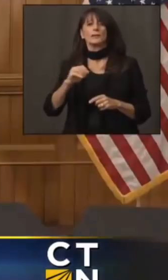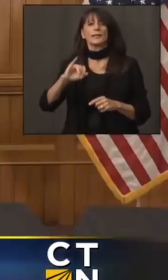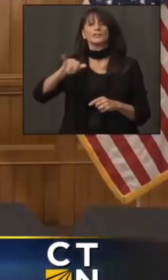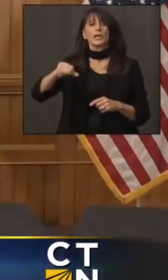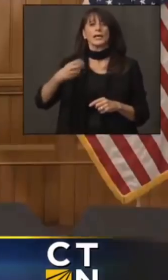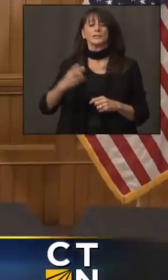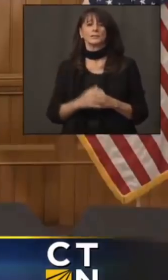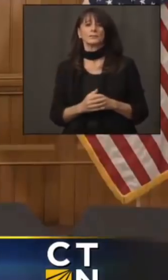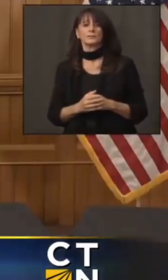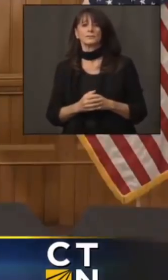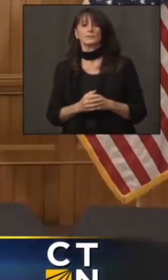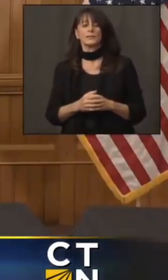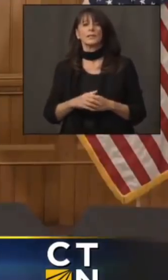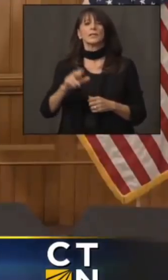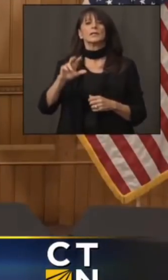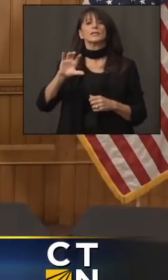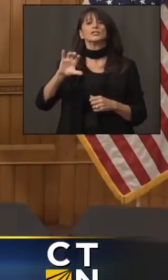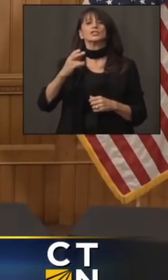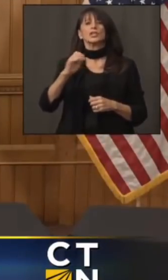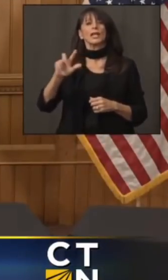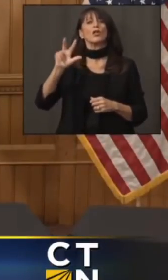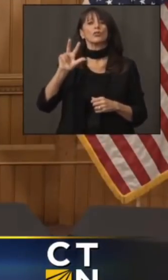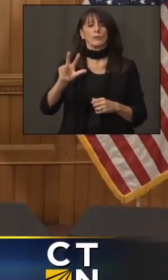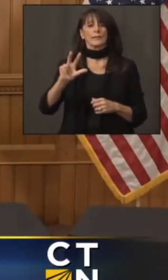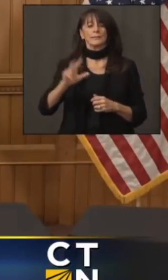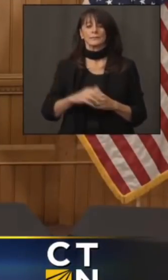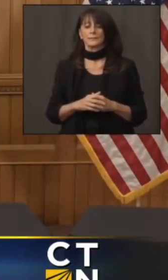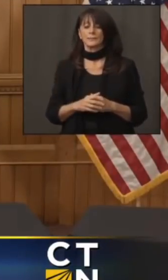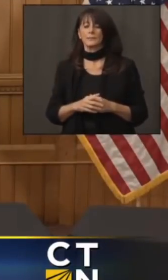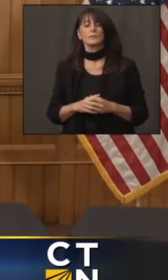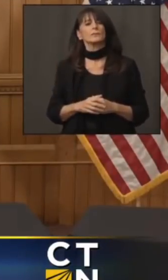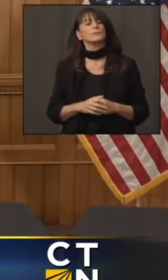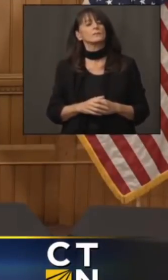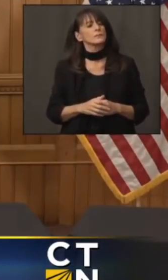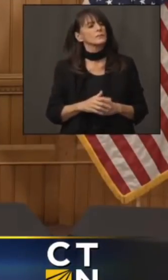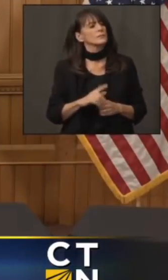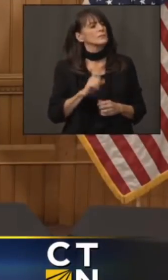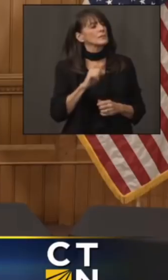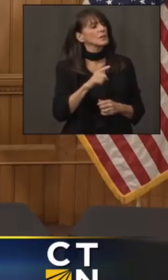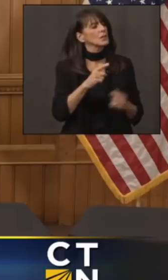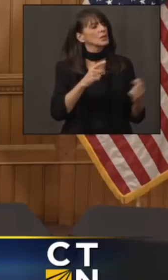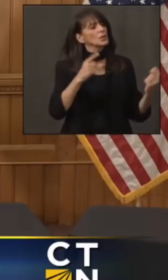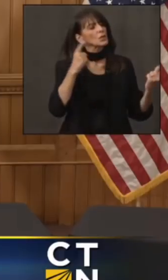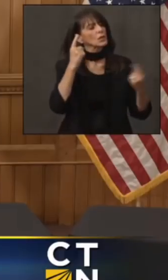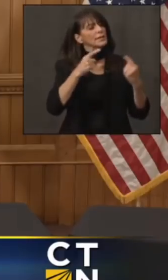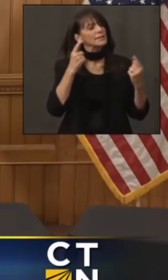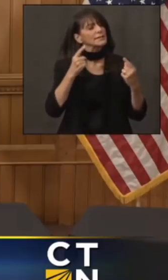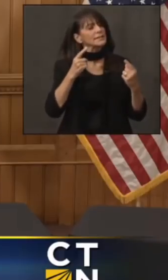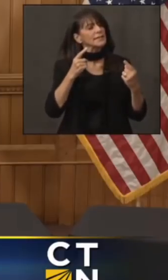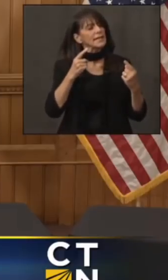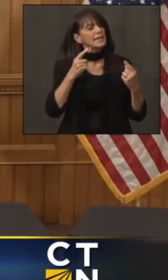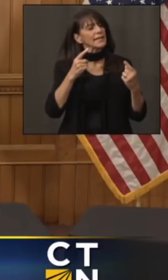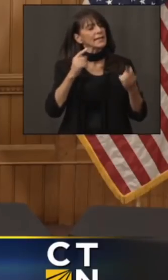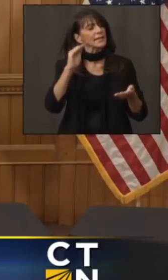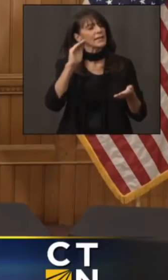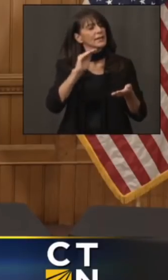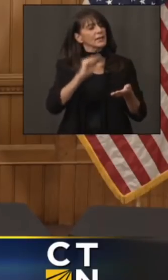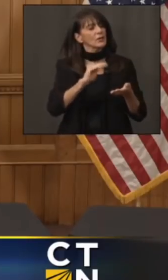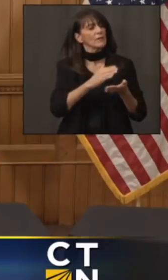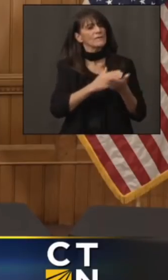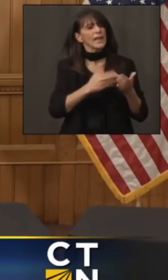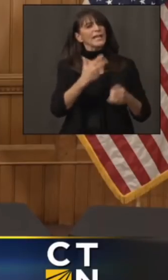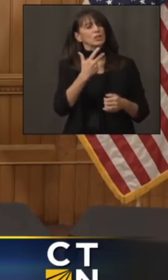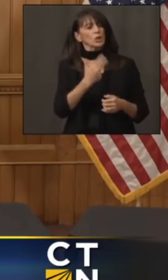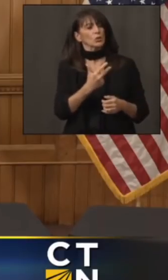Channel 3 Eyewitness News. Yes, Governor, are you considering rolling back elements of phase 3